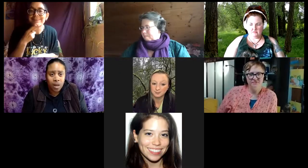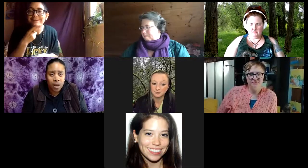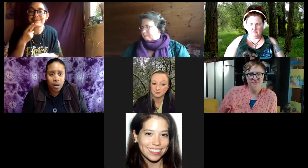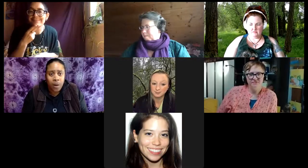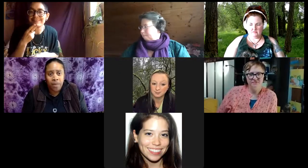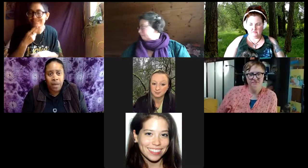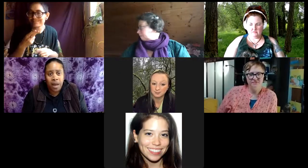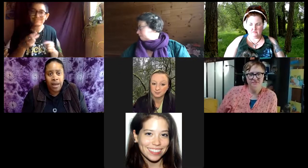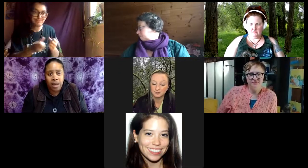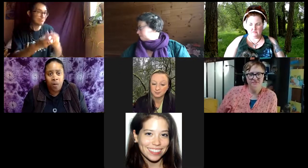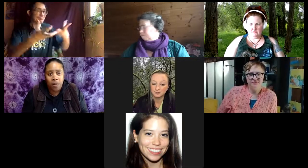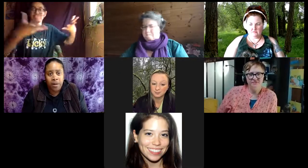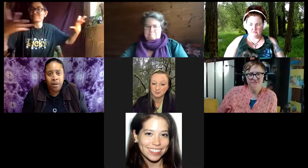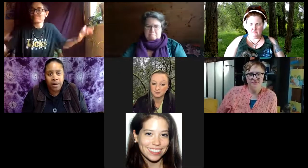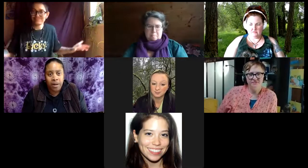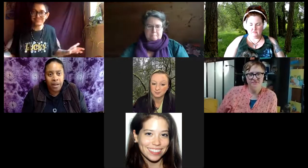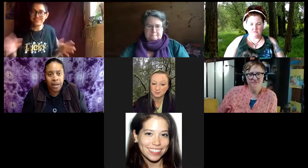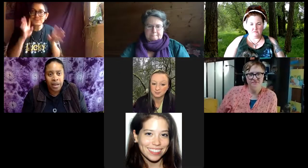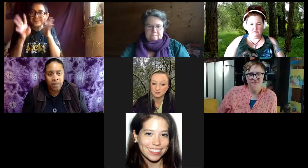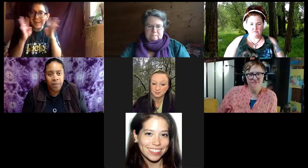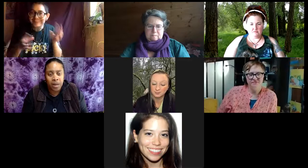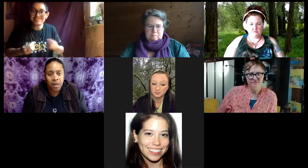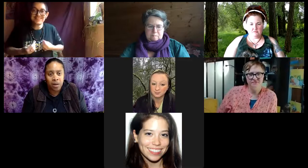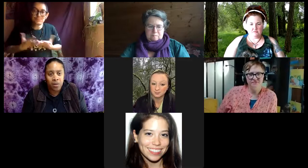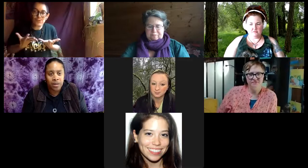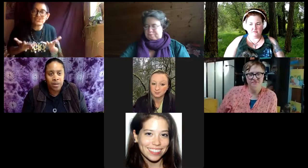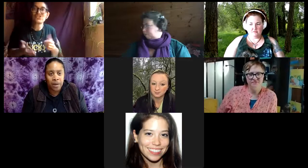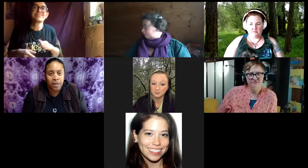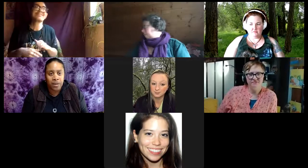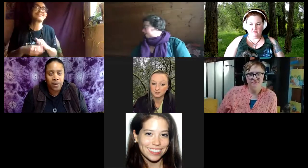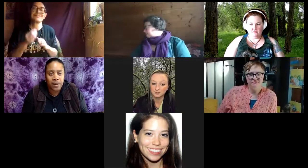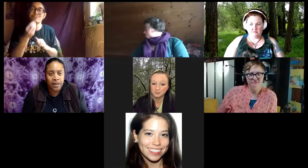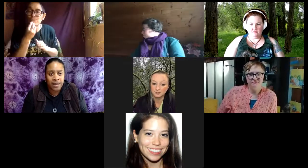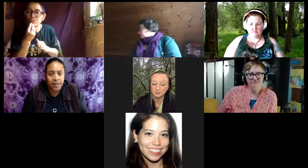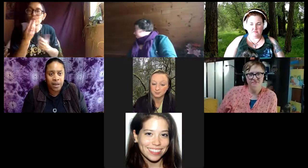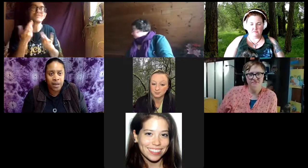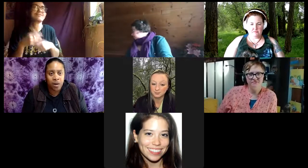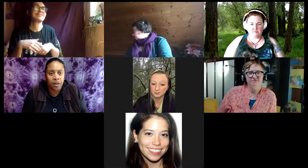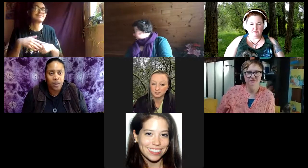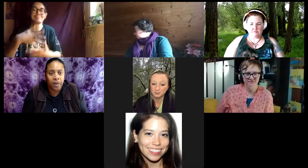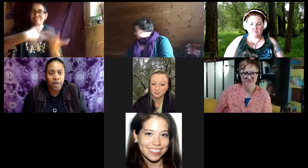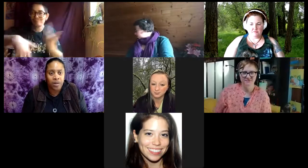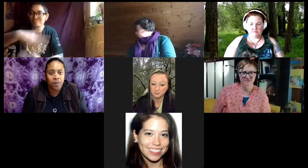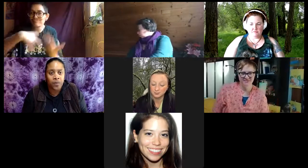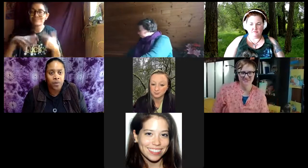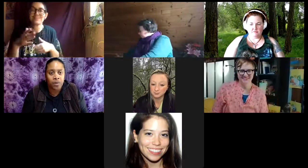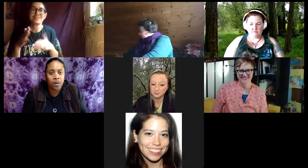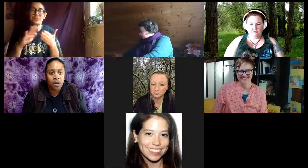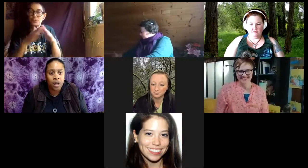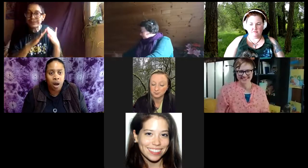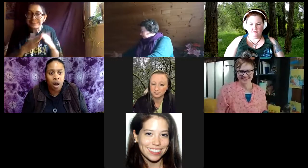You know, it can be like, you know, milk and honey. It can be, you know, just abundance and creativity or expression or